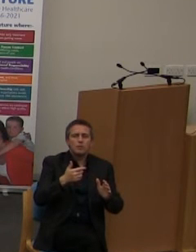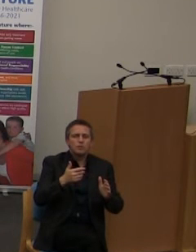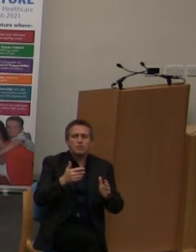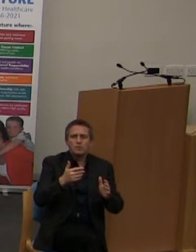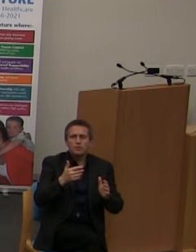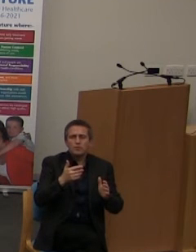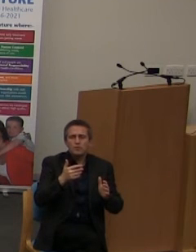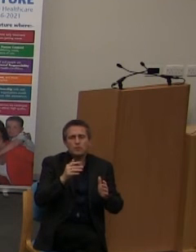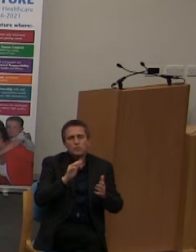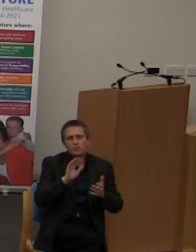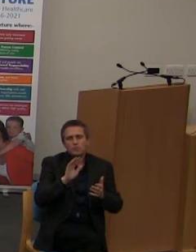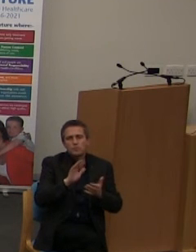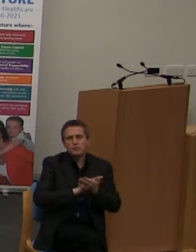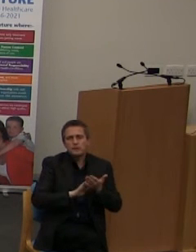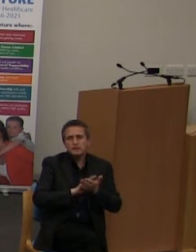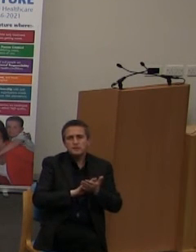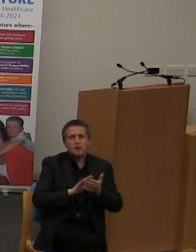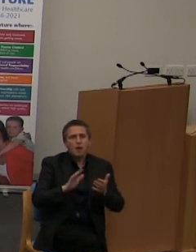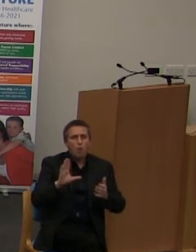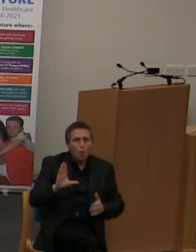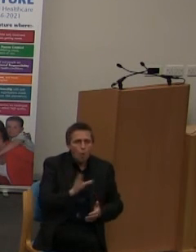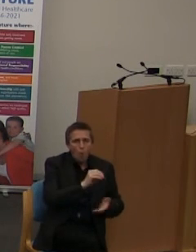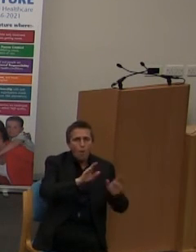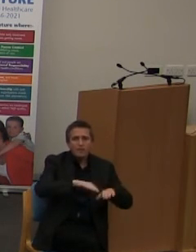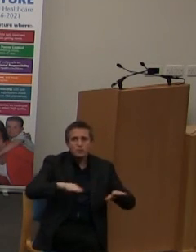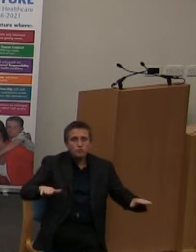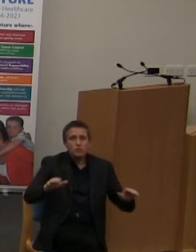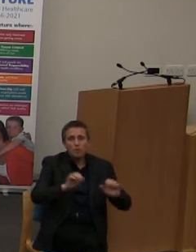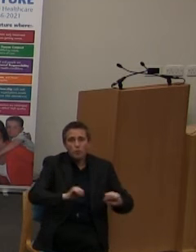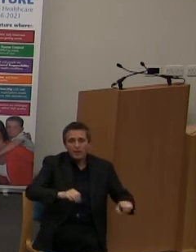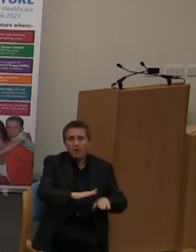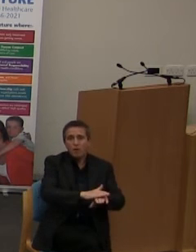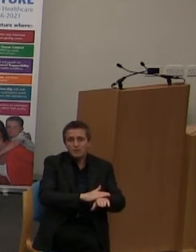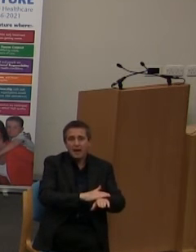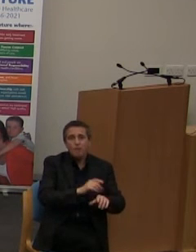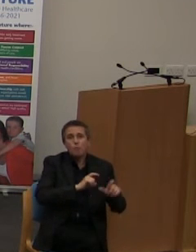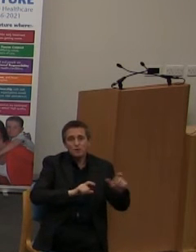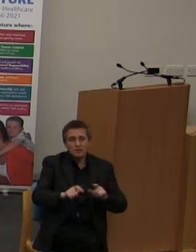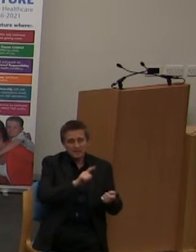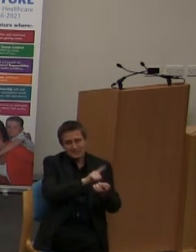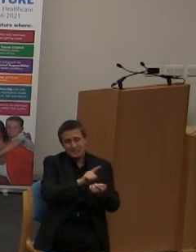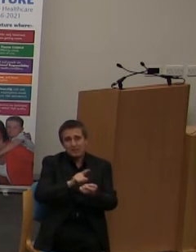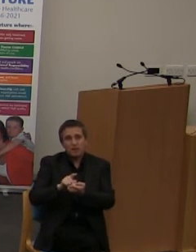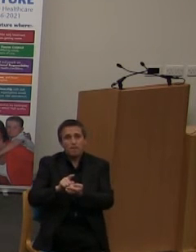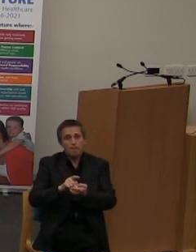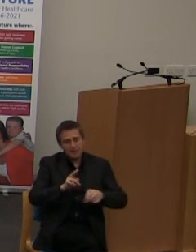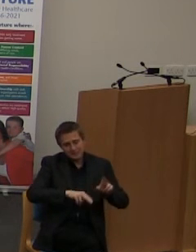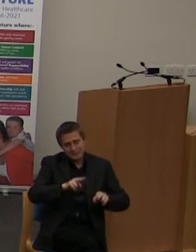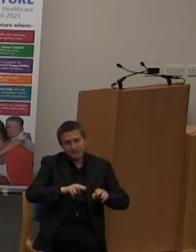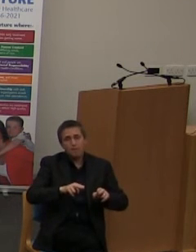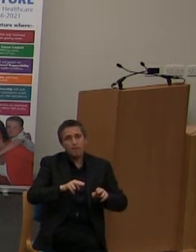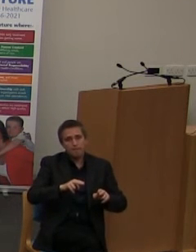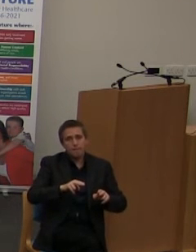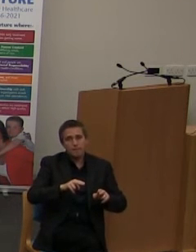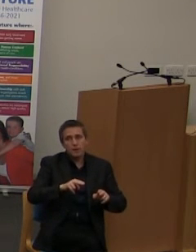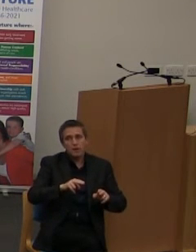16%+, was about us actually taking all these children who were long waiters and seeing them, which meant that we were seeing less children below 18 weeks, but